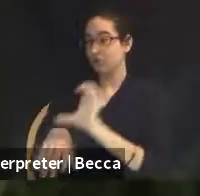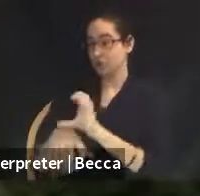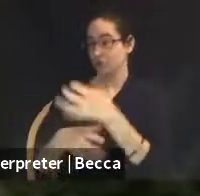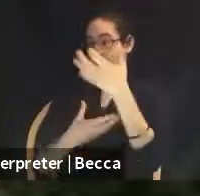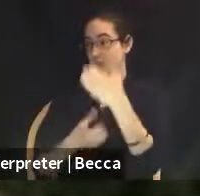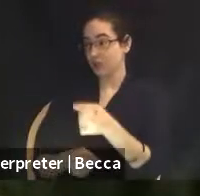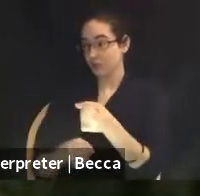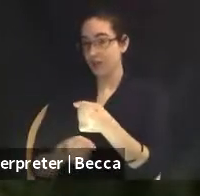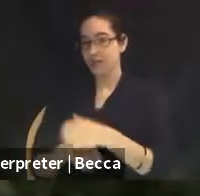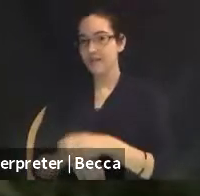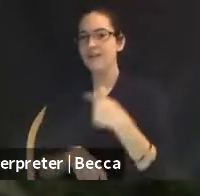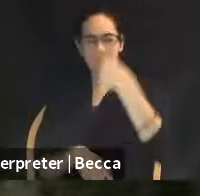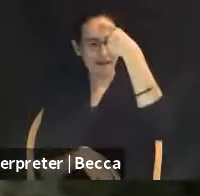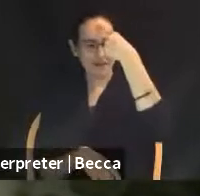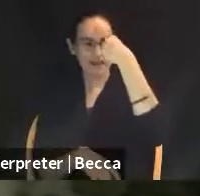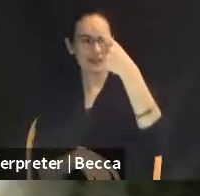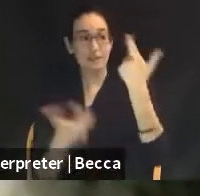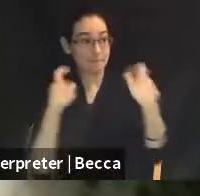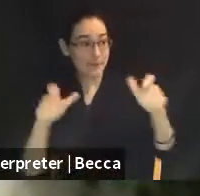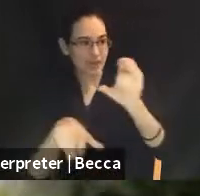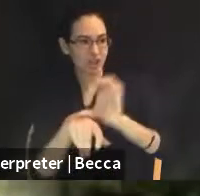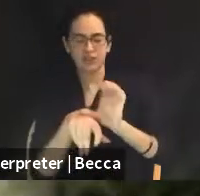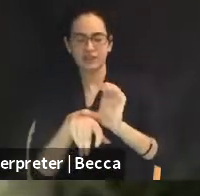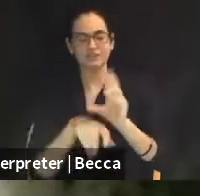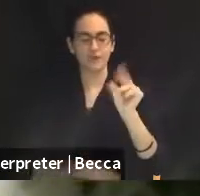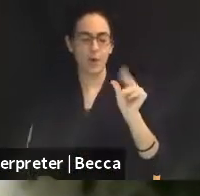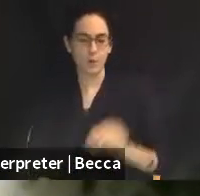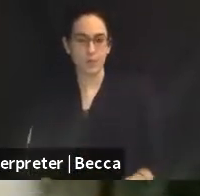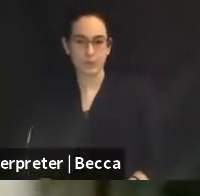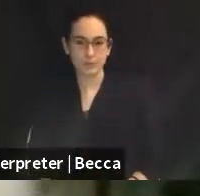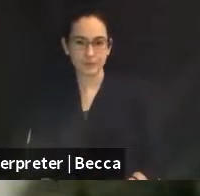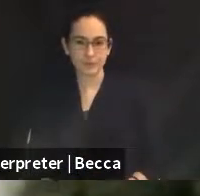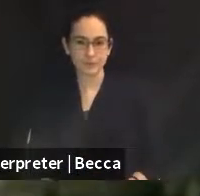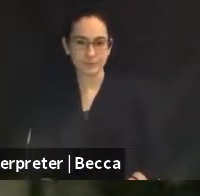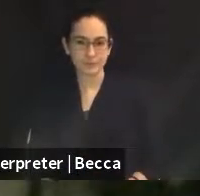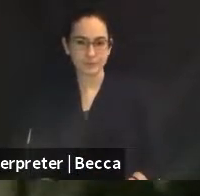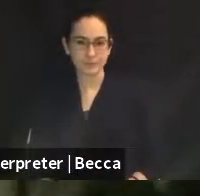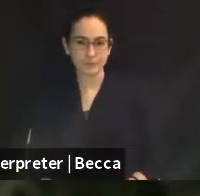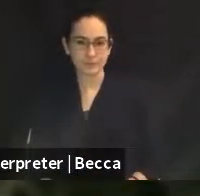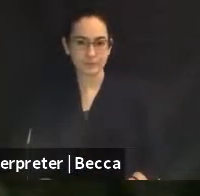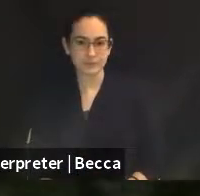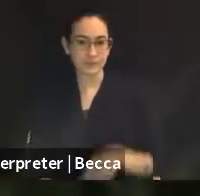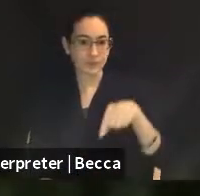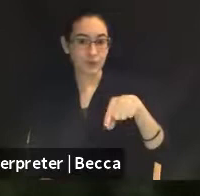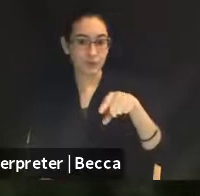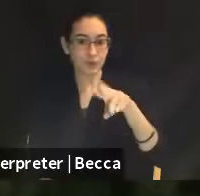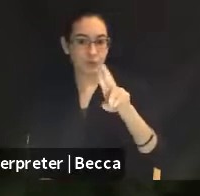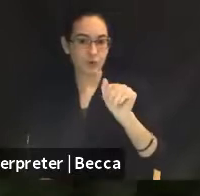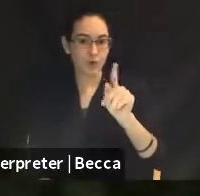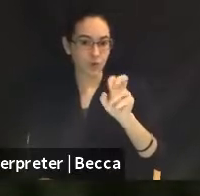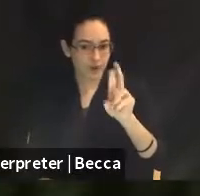mean, mega churches, definitely not. Quaker groups, yes.